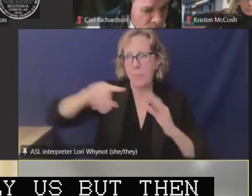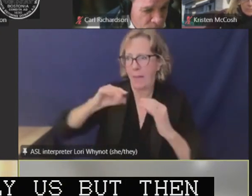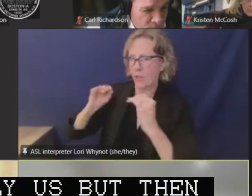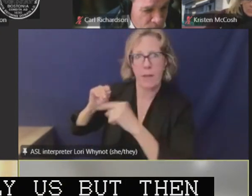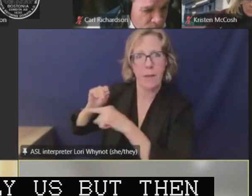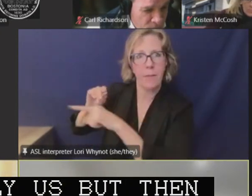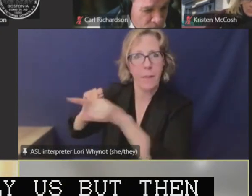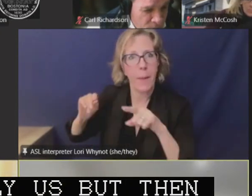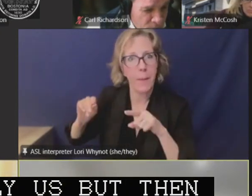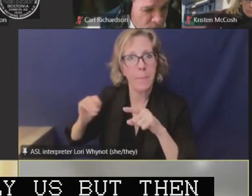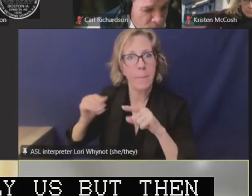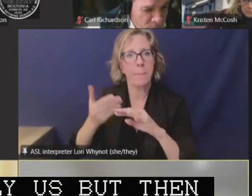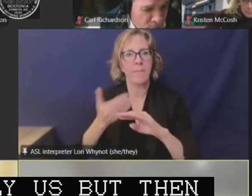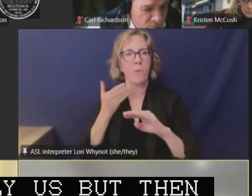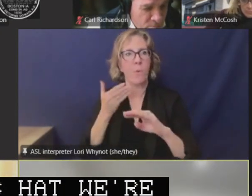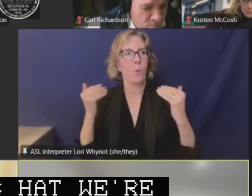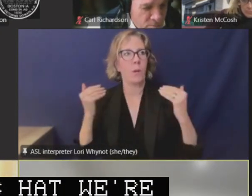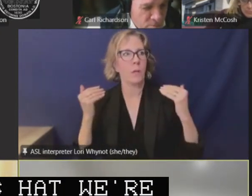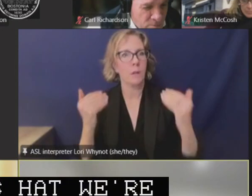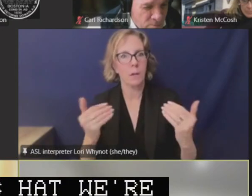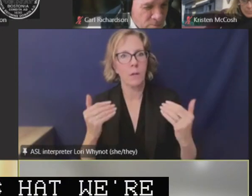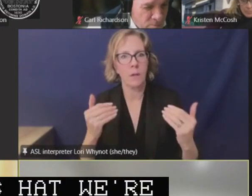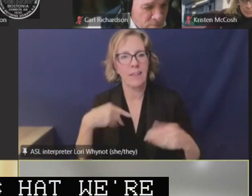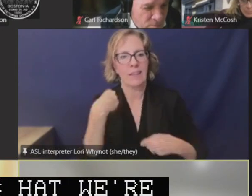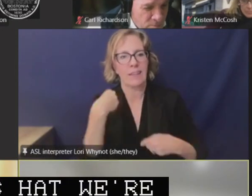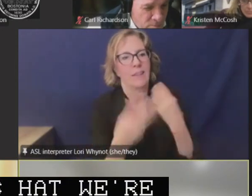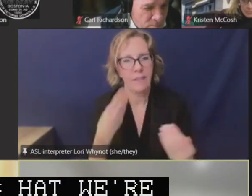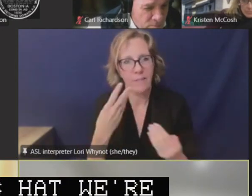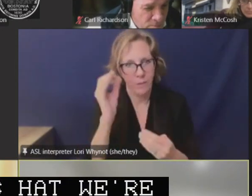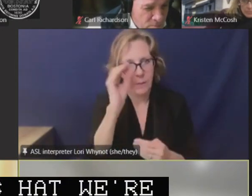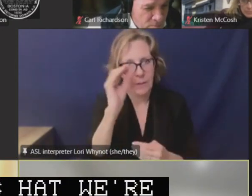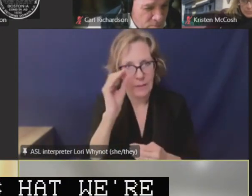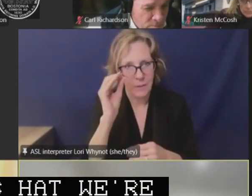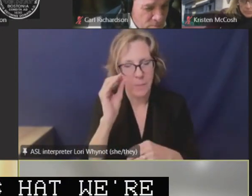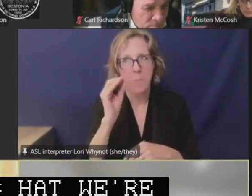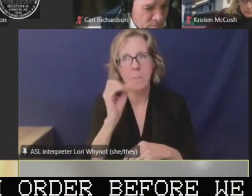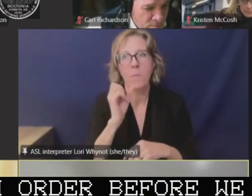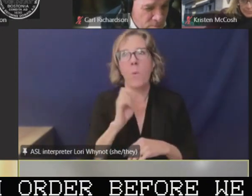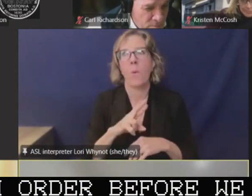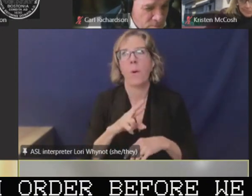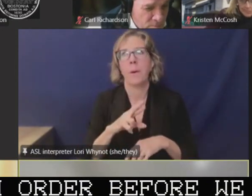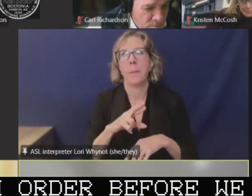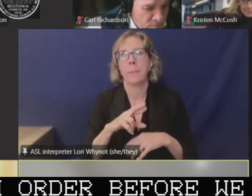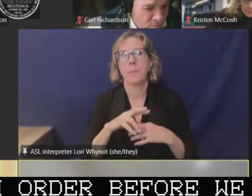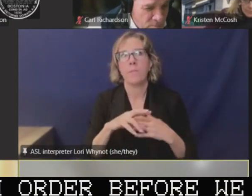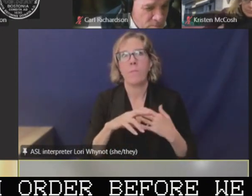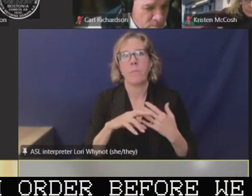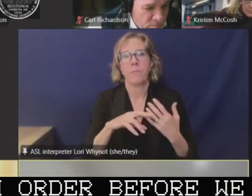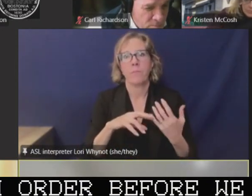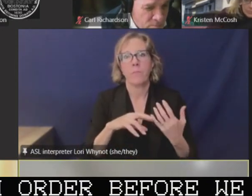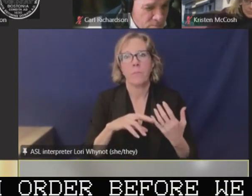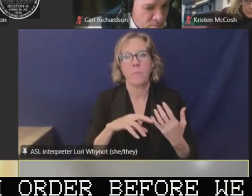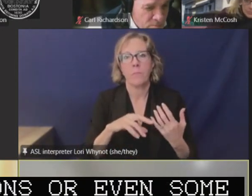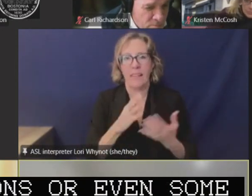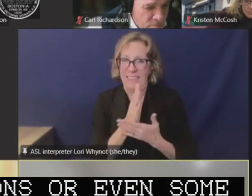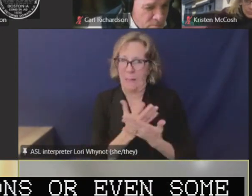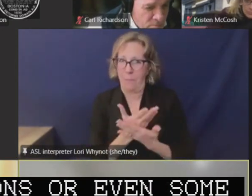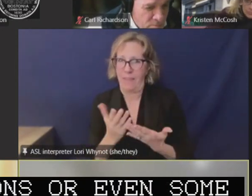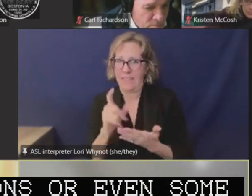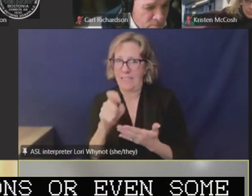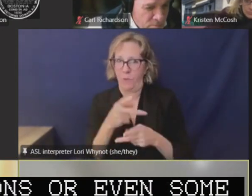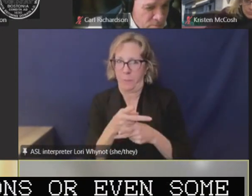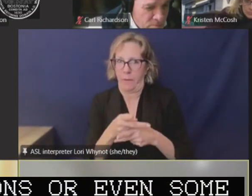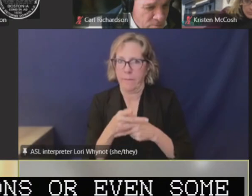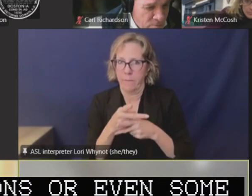before we give any opinions, or even some of the things where we have to be careful on how we say